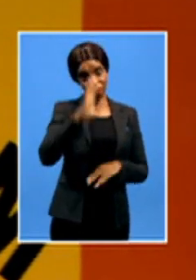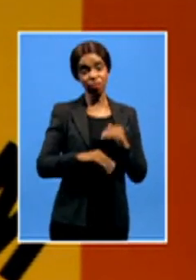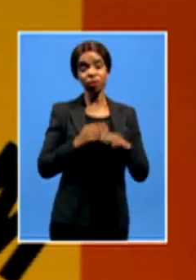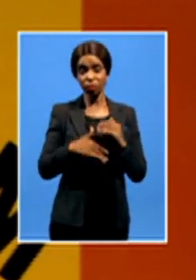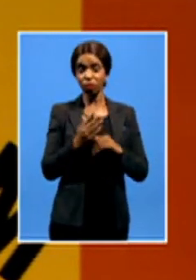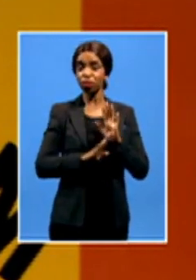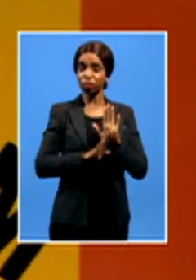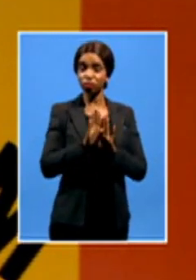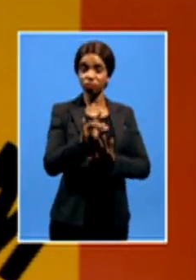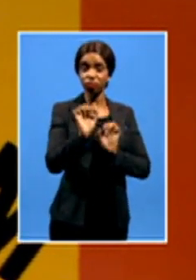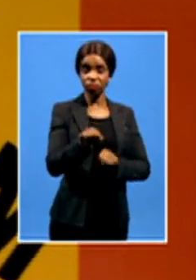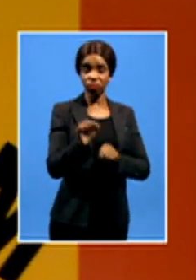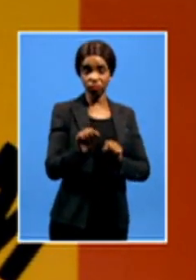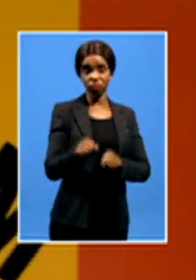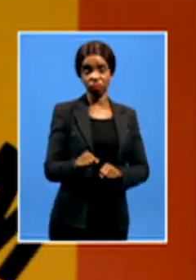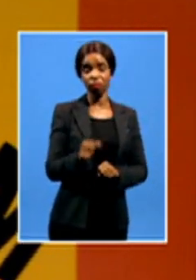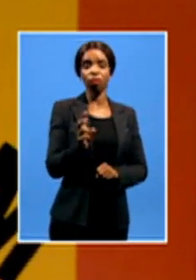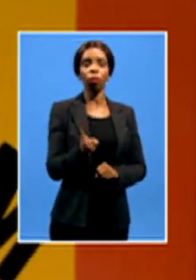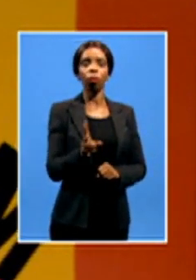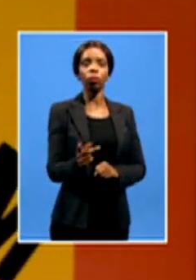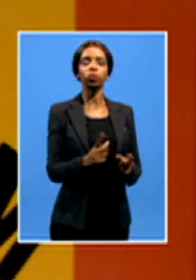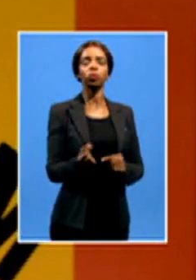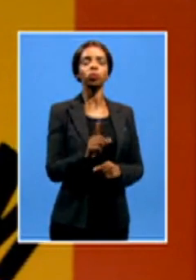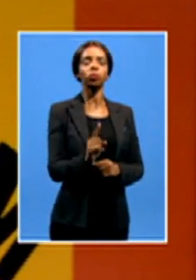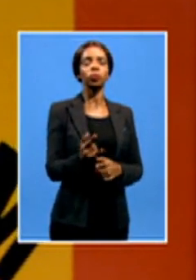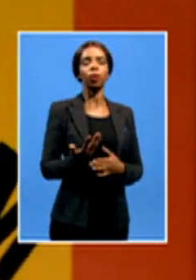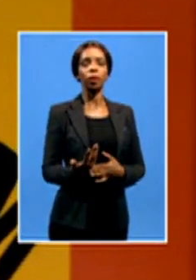progress in terms of doing that. Also taking and reviving